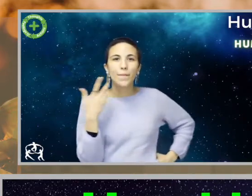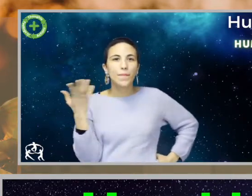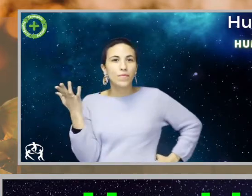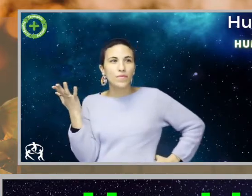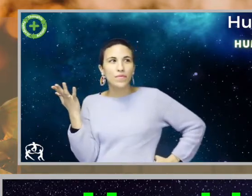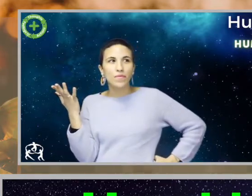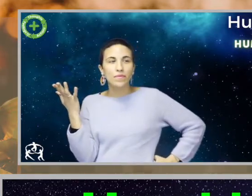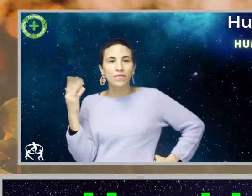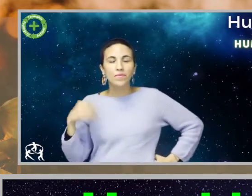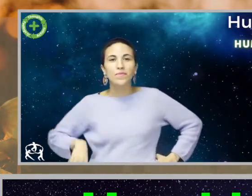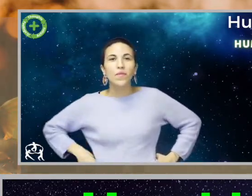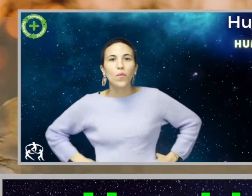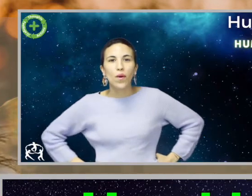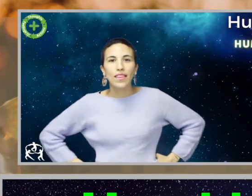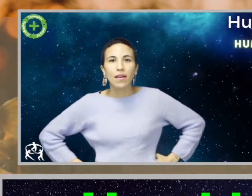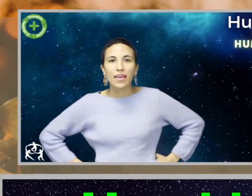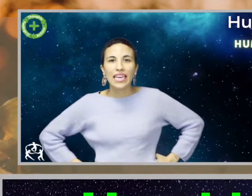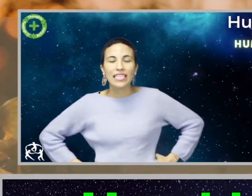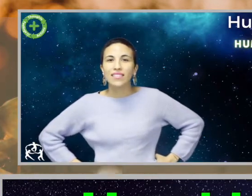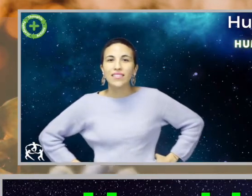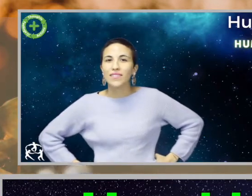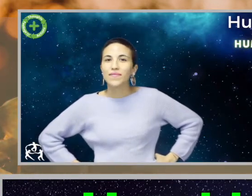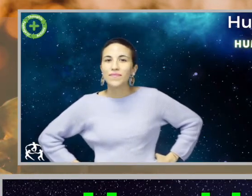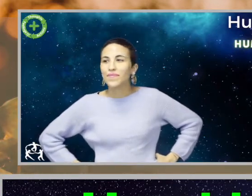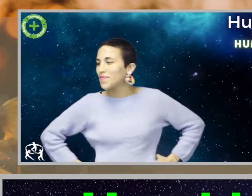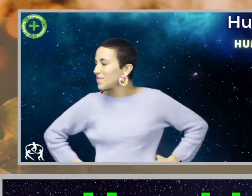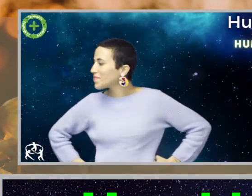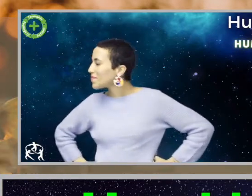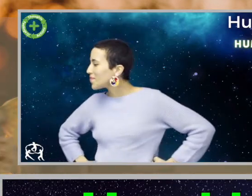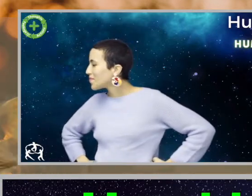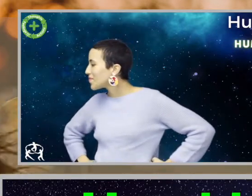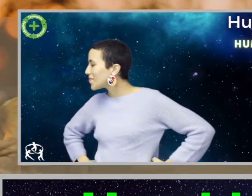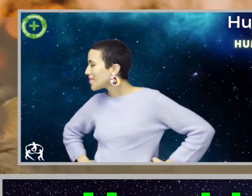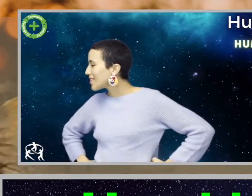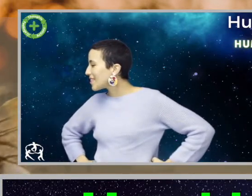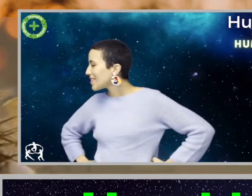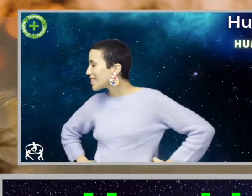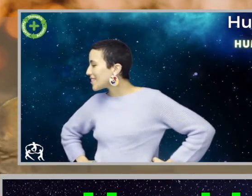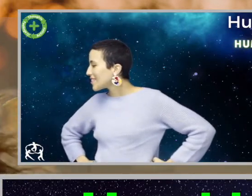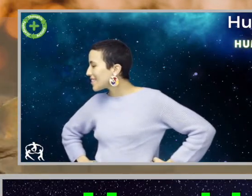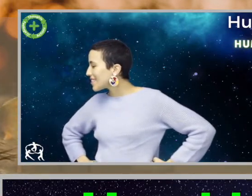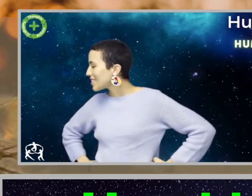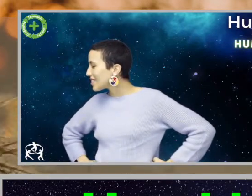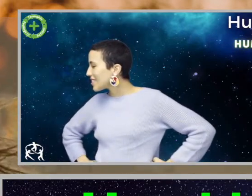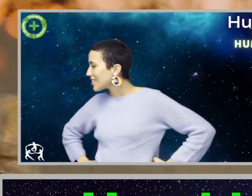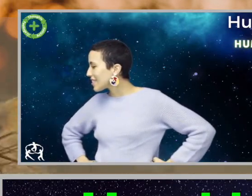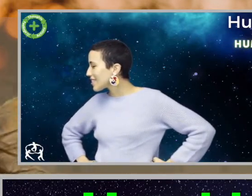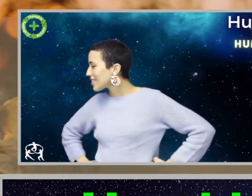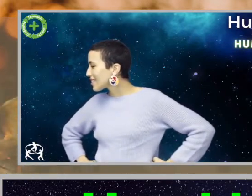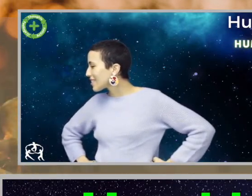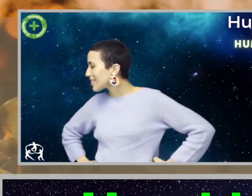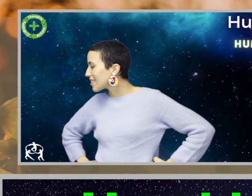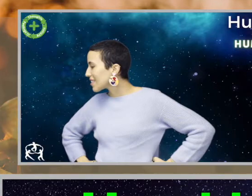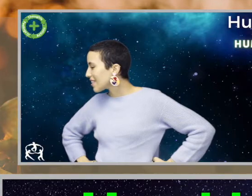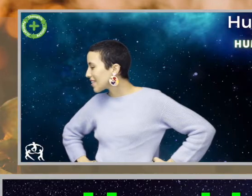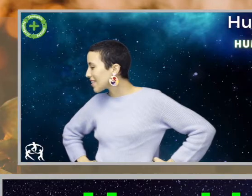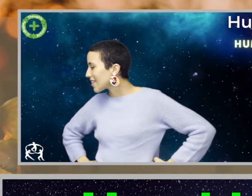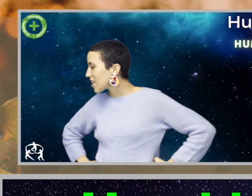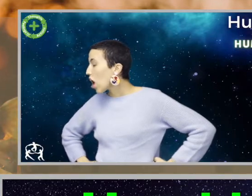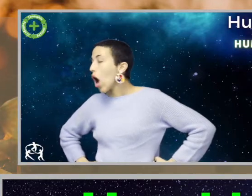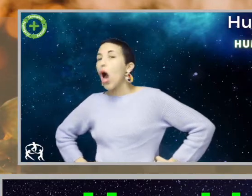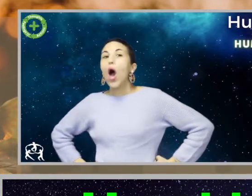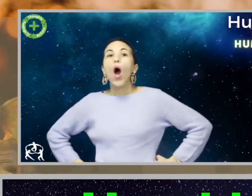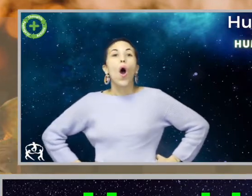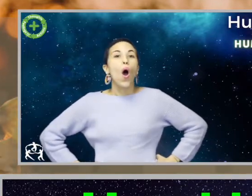upright? Hmm. When, when you are upright, that means you have good values.